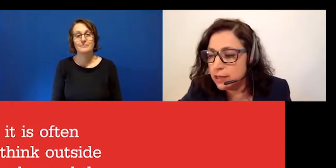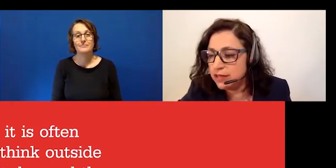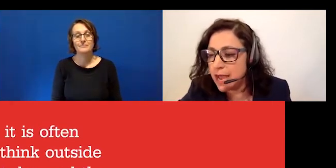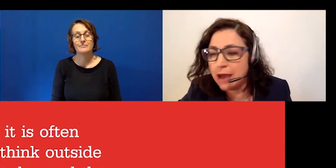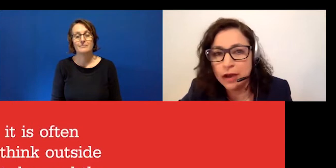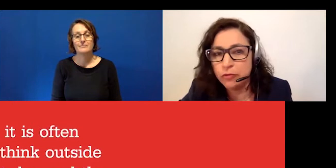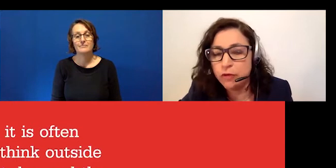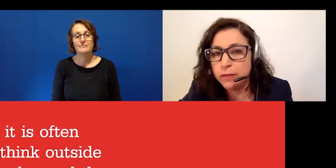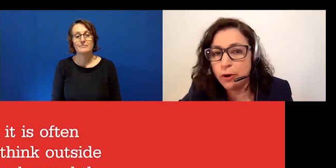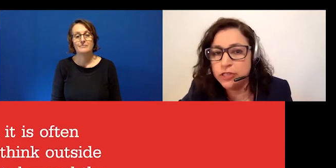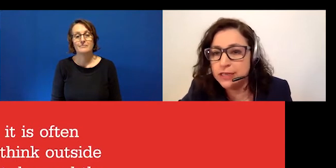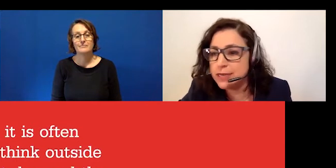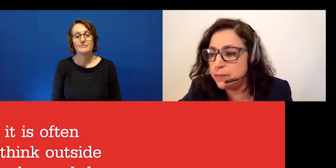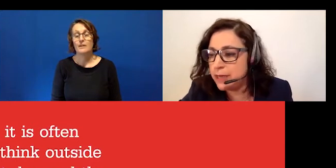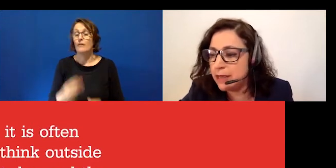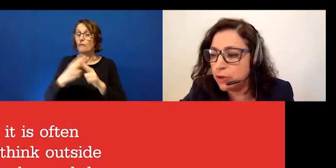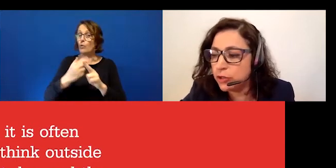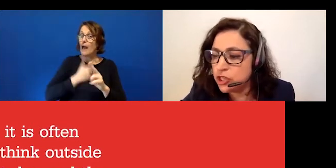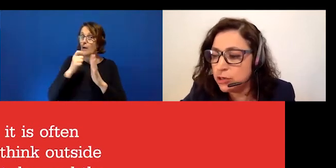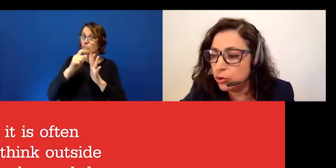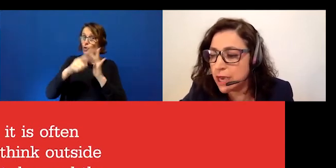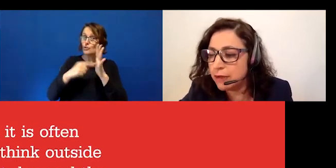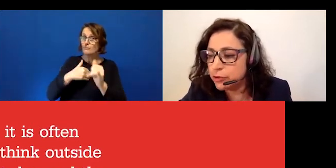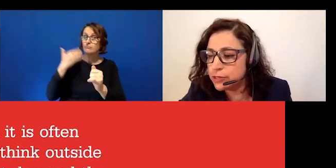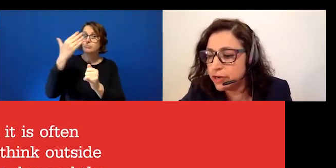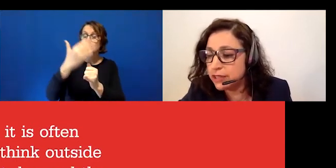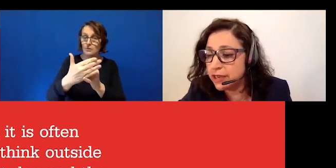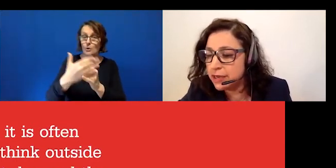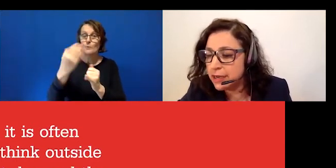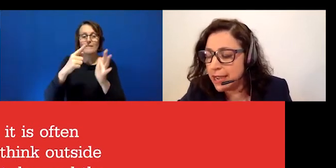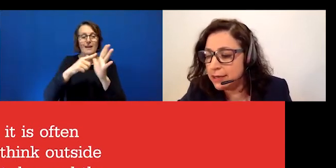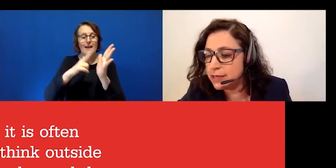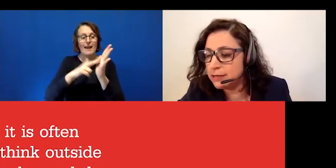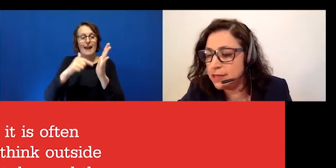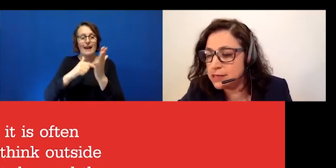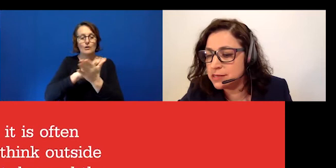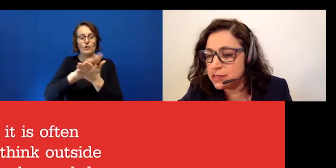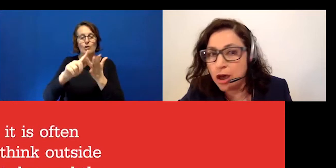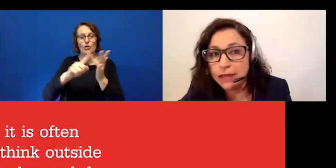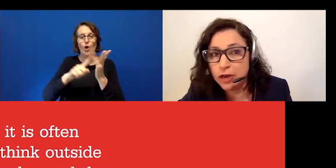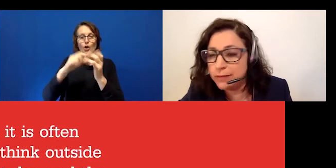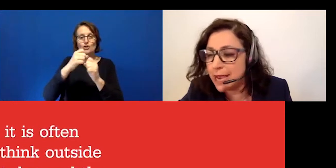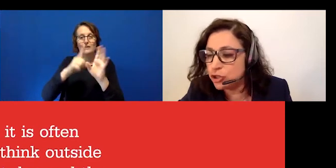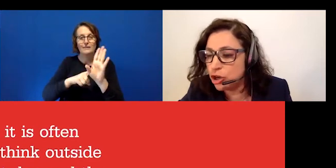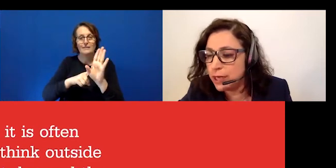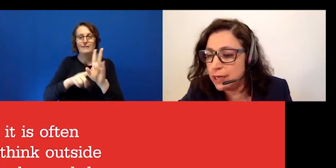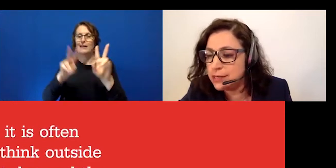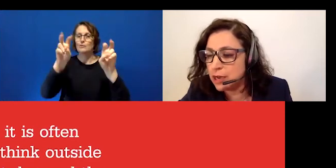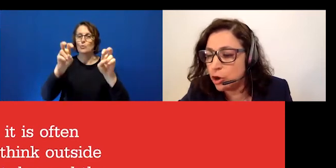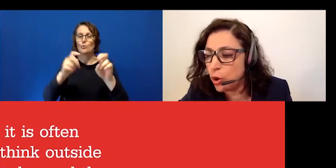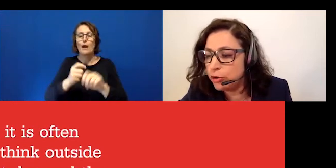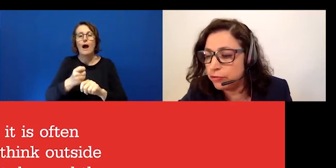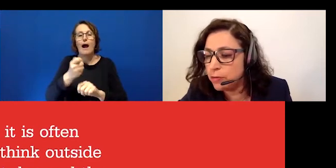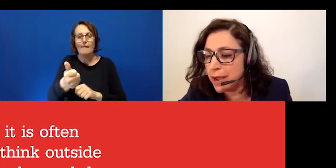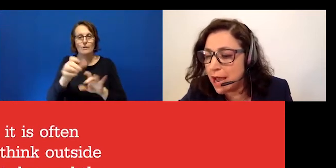was of the project has been an anthology called After Australia. And this slide that I'm now showing is